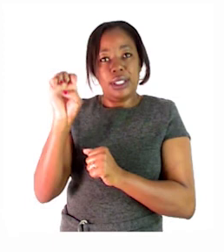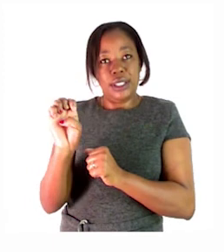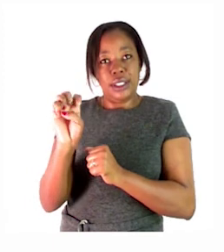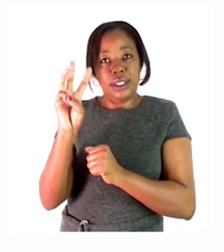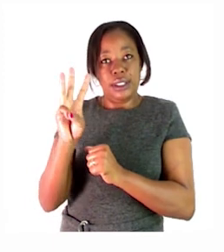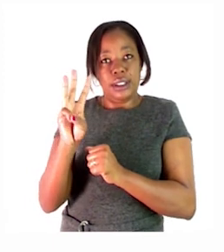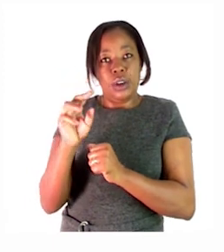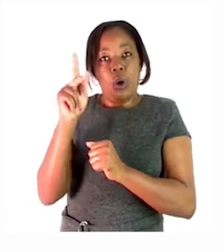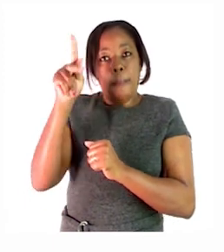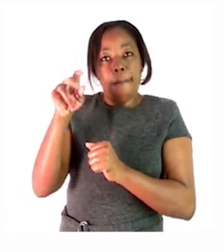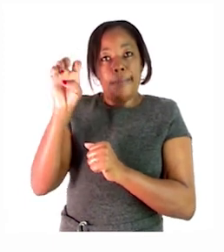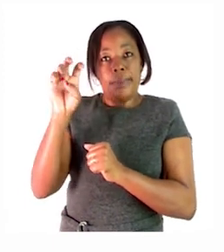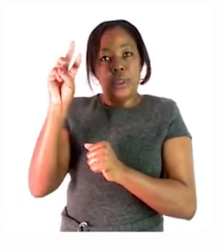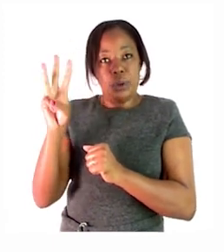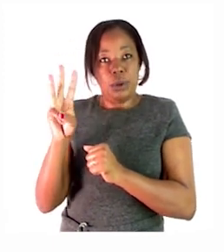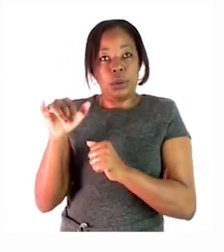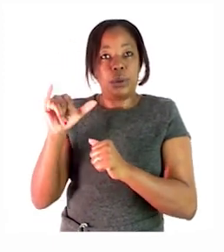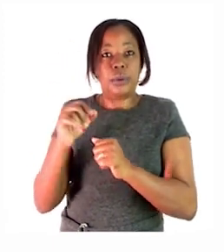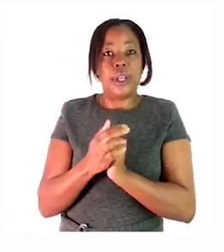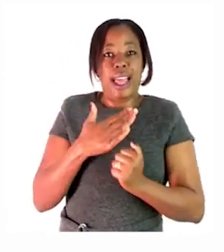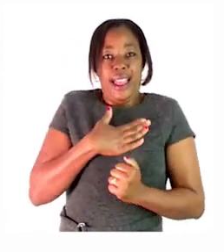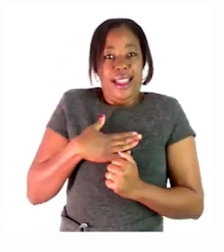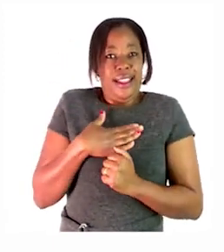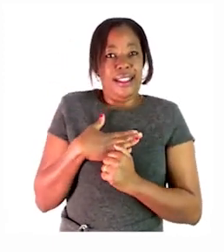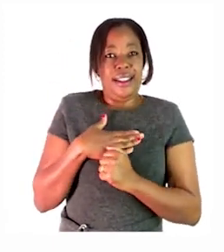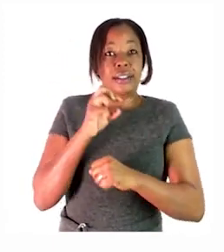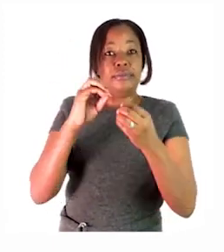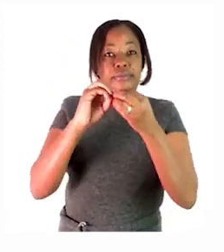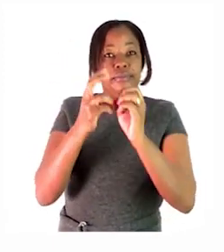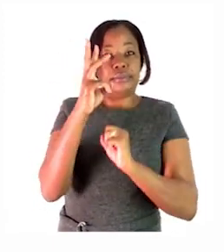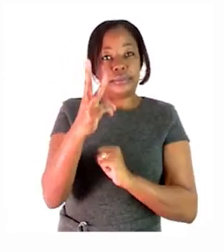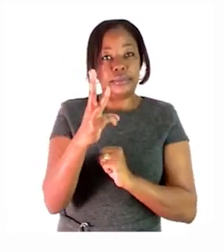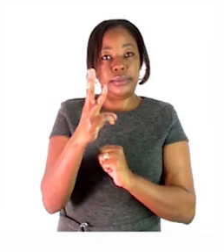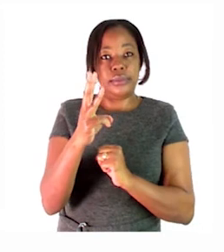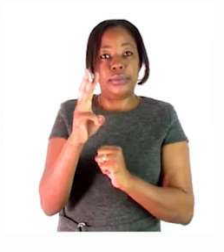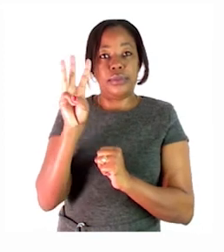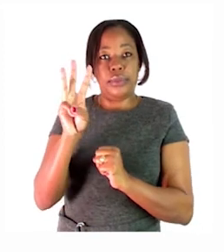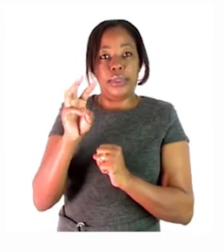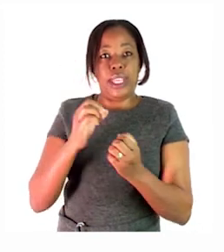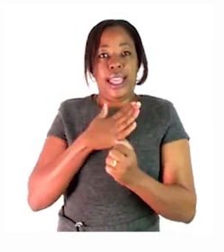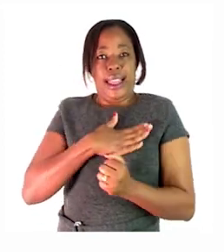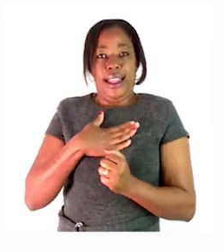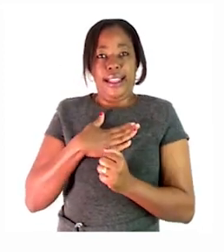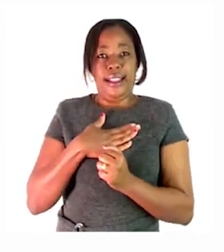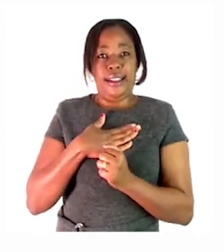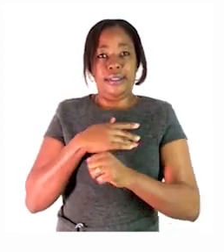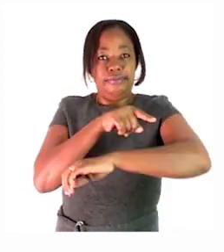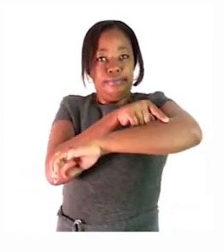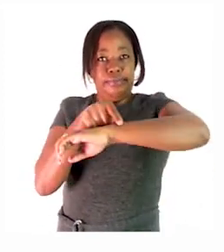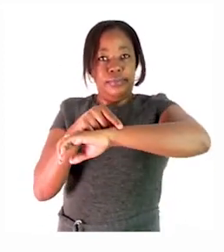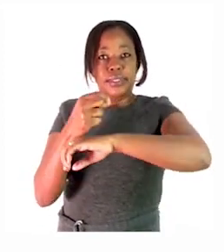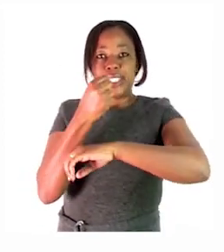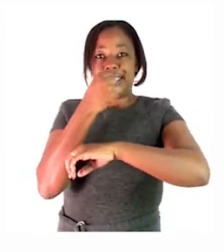I love to bubble gum. New or chew. Same, it was my birthday.